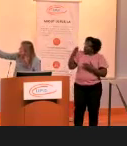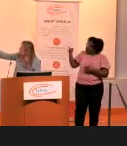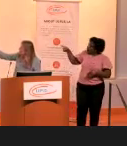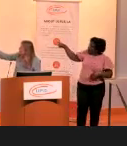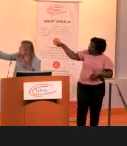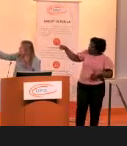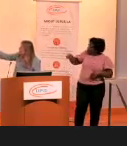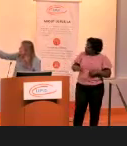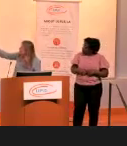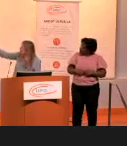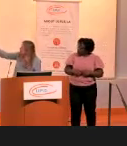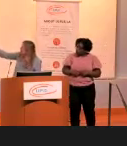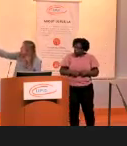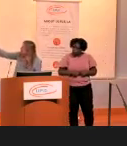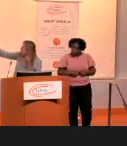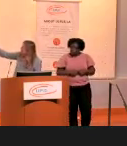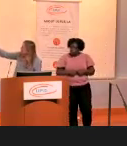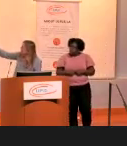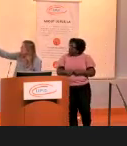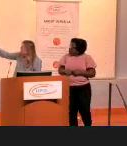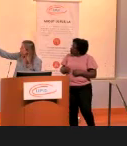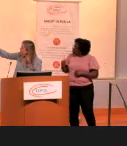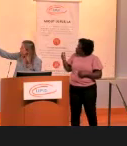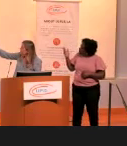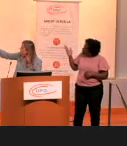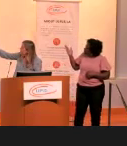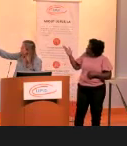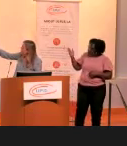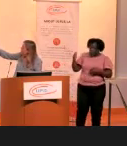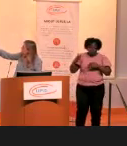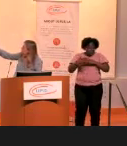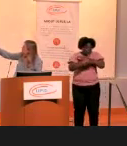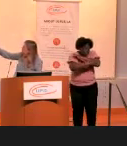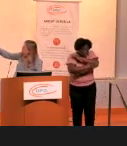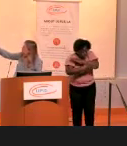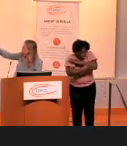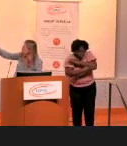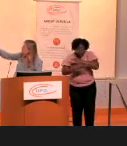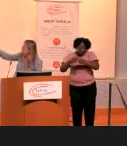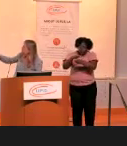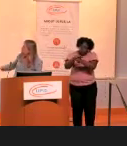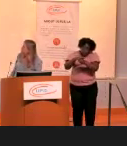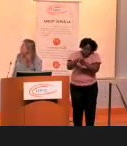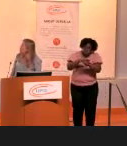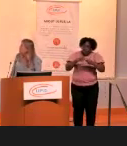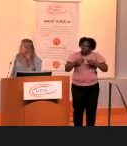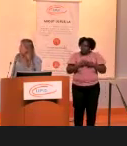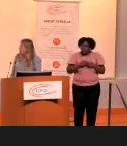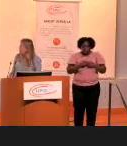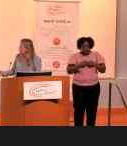the incidence of lupus varies between country and region. This is the number of cases